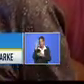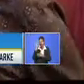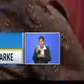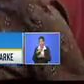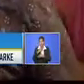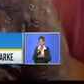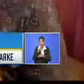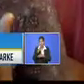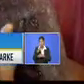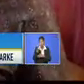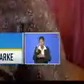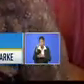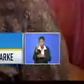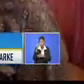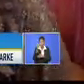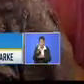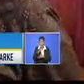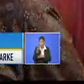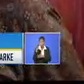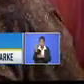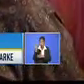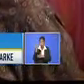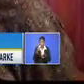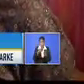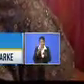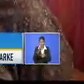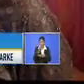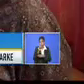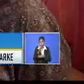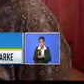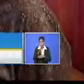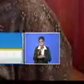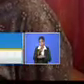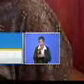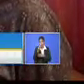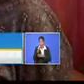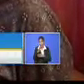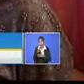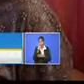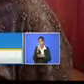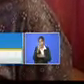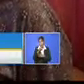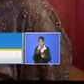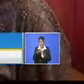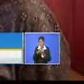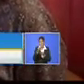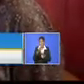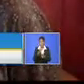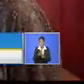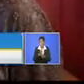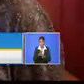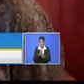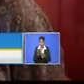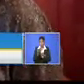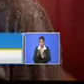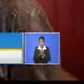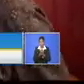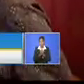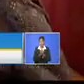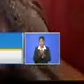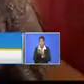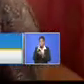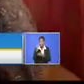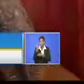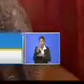102. My mother, of course, who would have been 90 this year. And, of course, she knew me from my birth. She